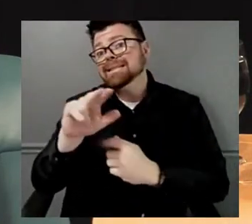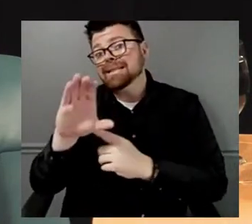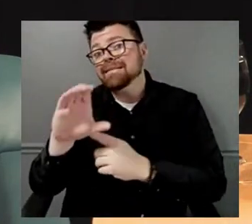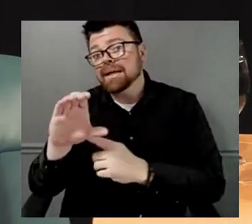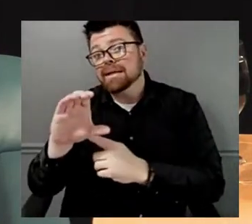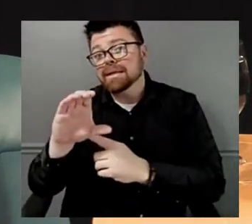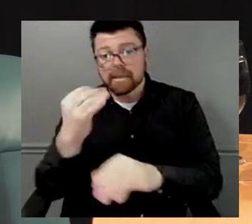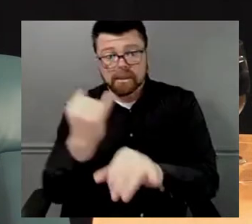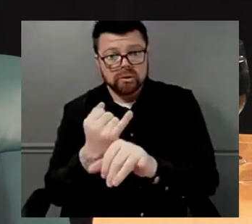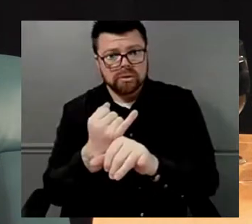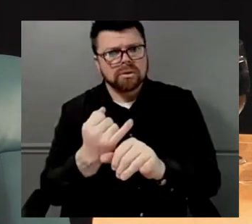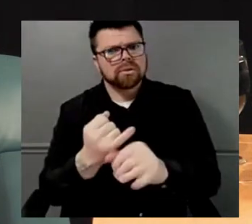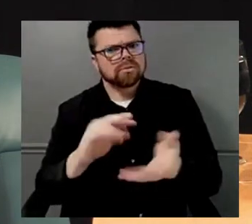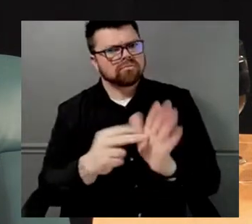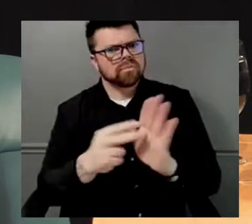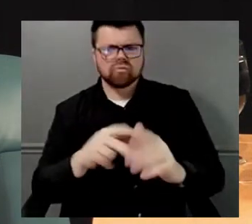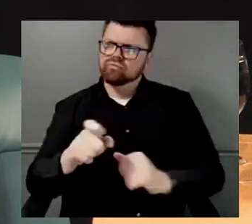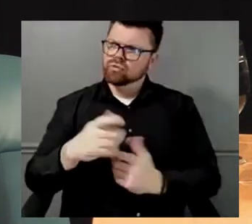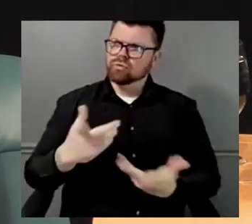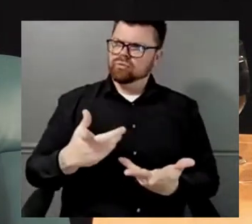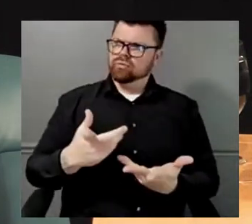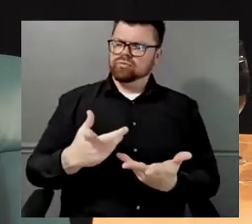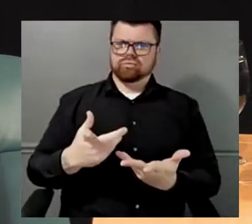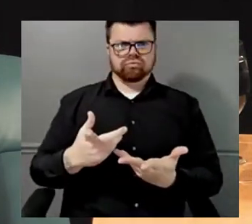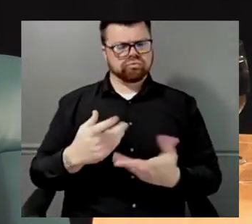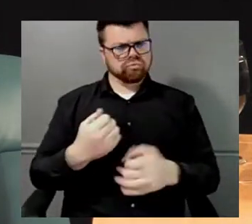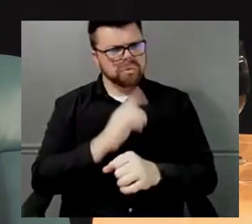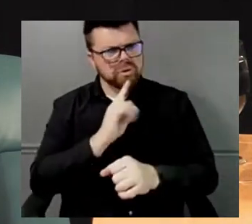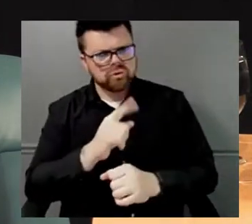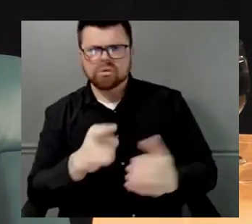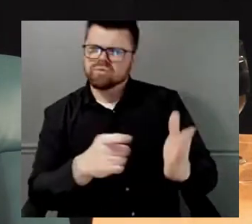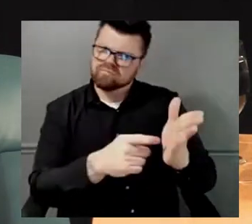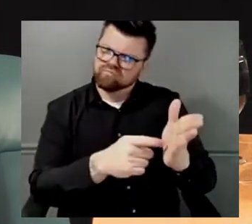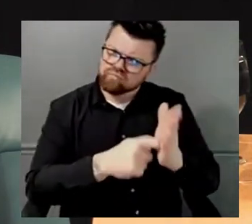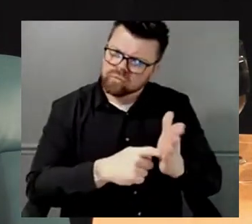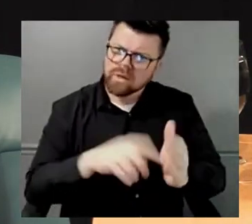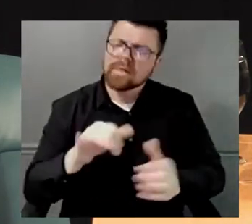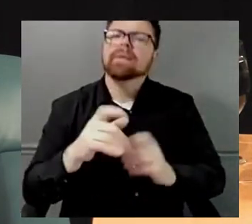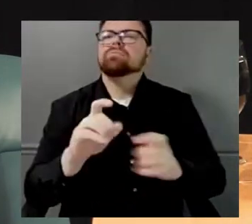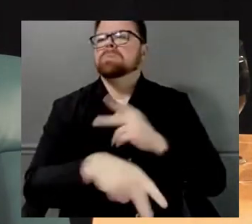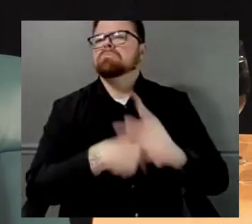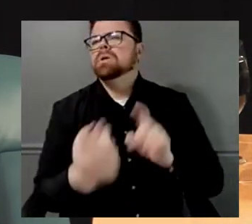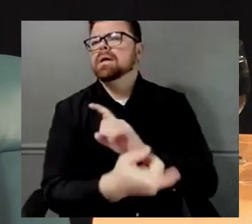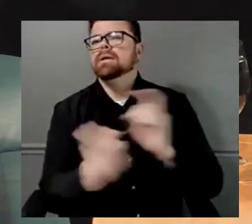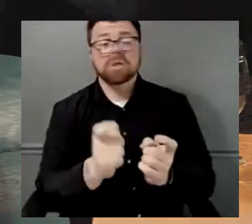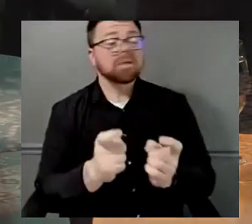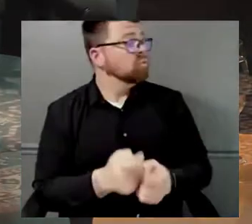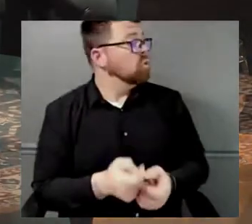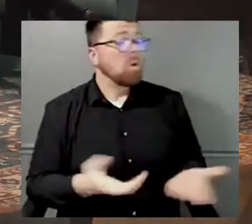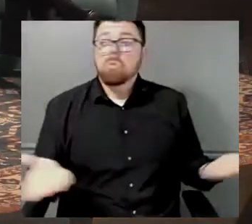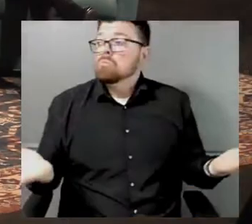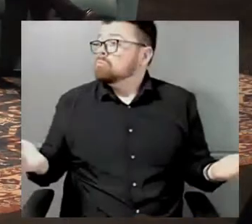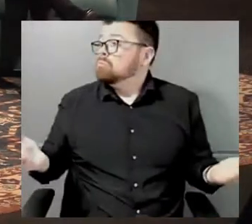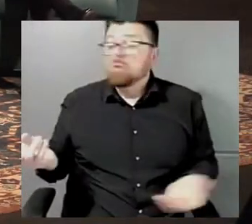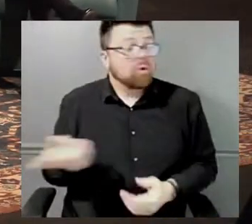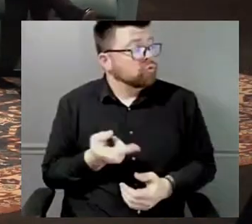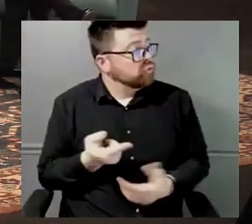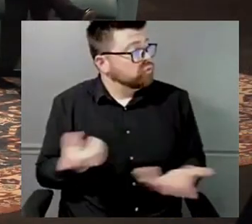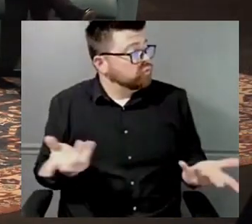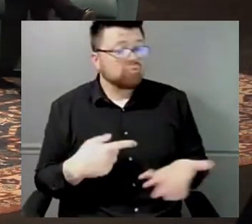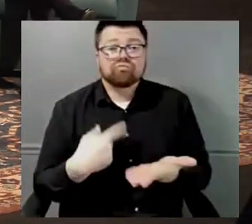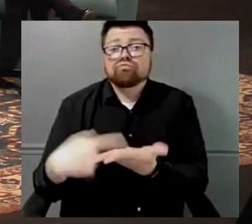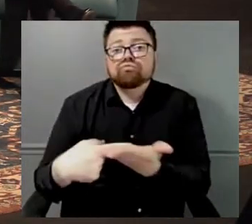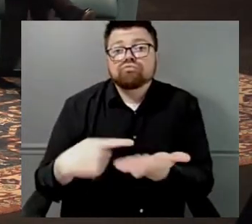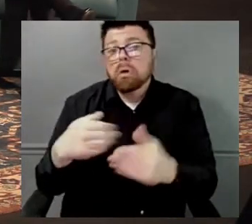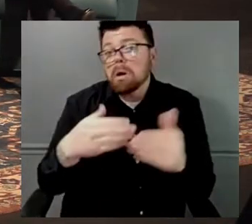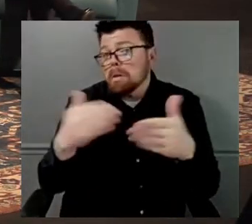shouldn't underestimate the ability of the citizenry to demand that kind of change. You know, part of what you're both speaking to is that a public that might be